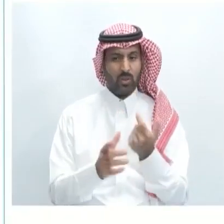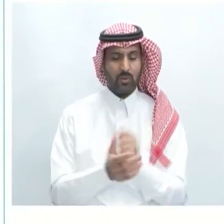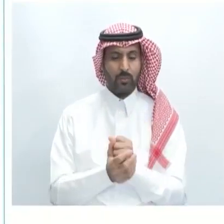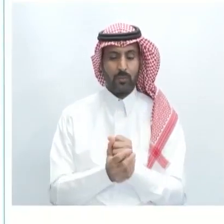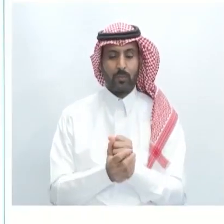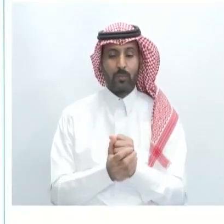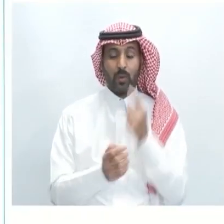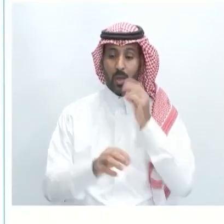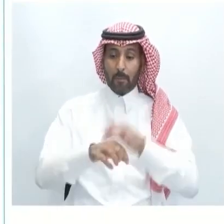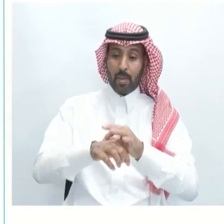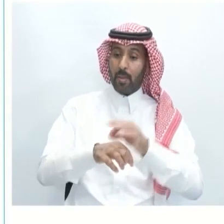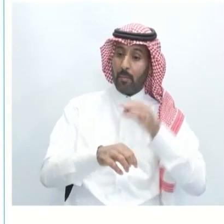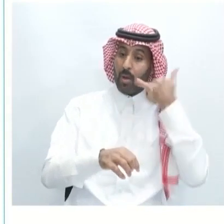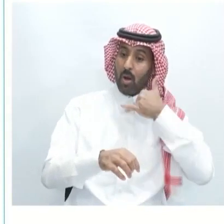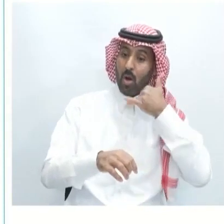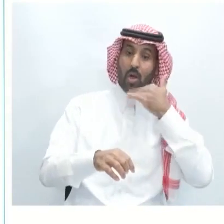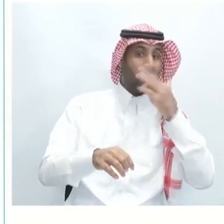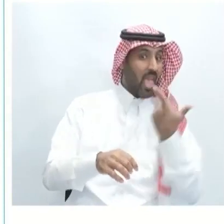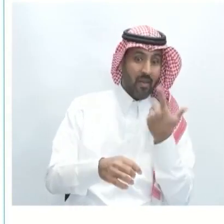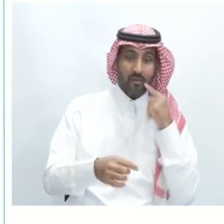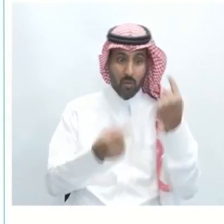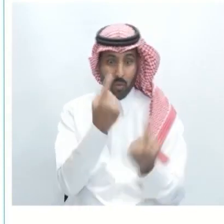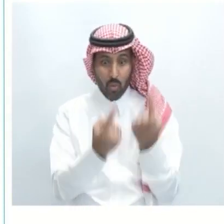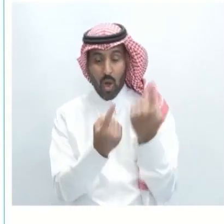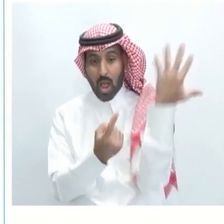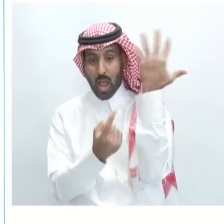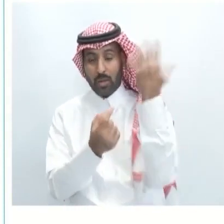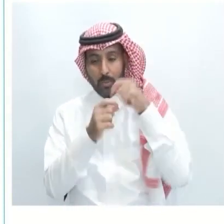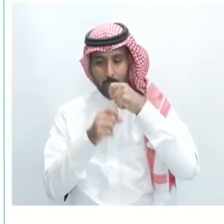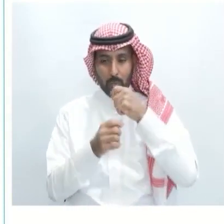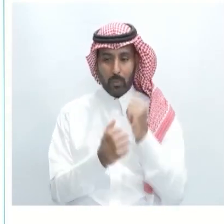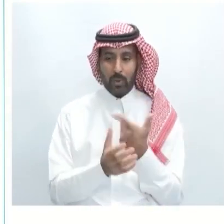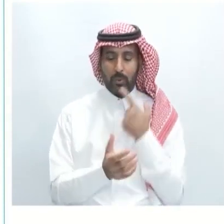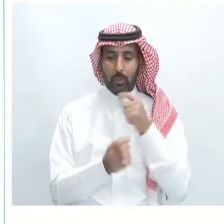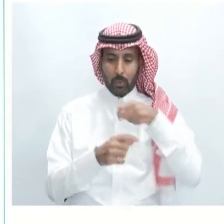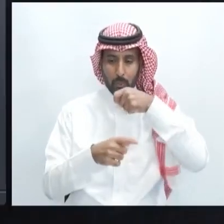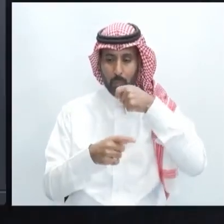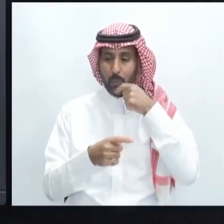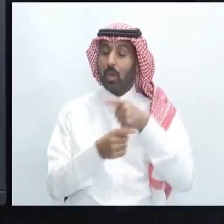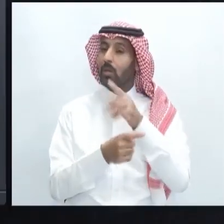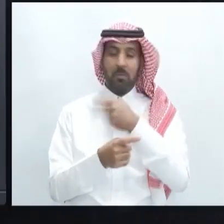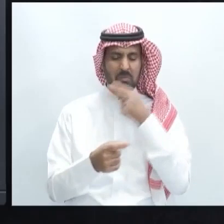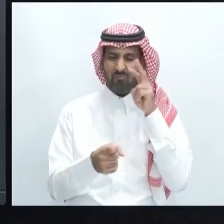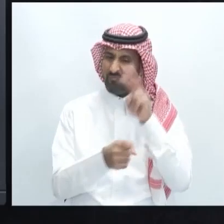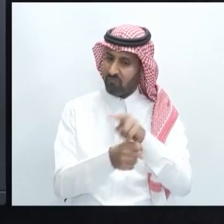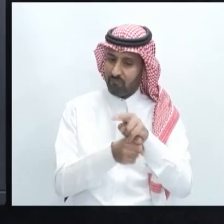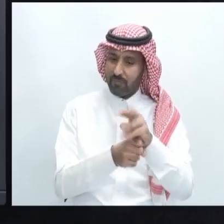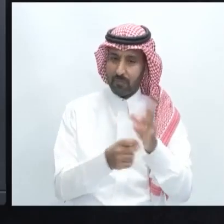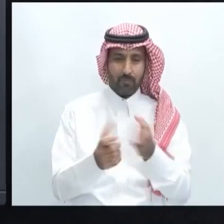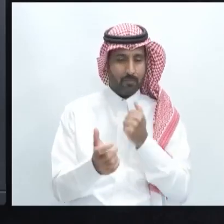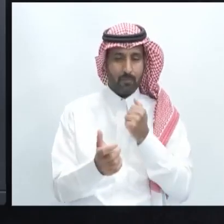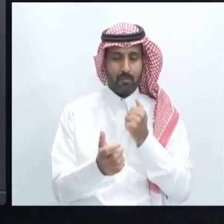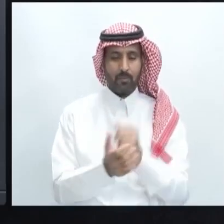Very good. People called and asked how they could grow spaghetti trees. Of course, there's no such thing that